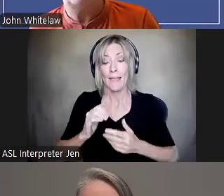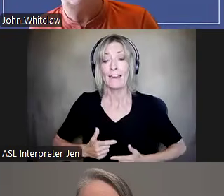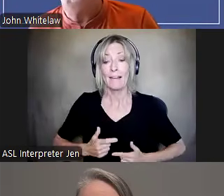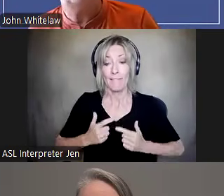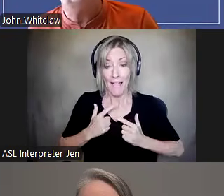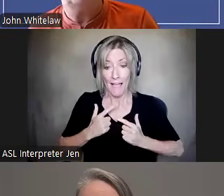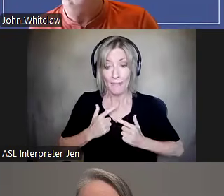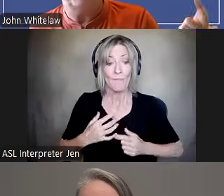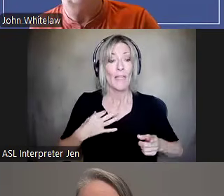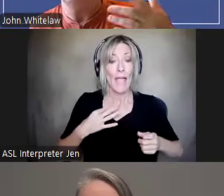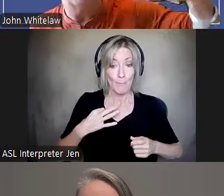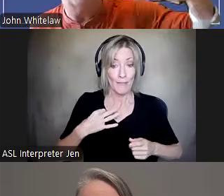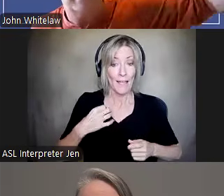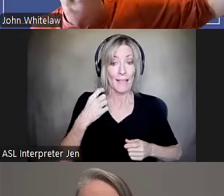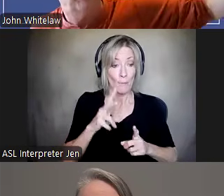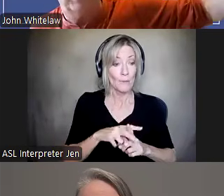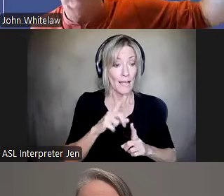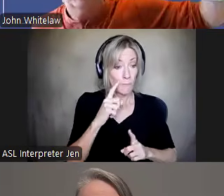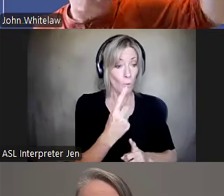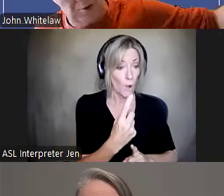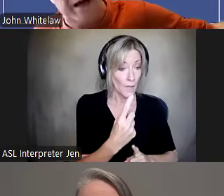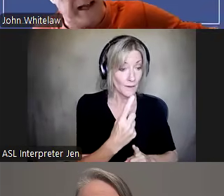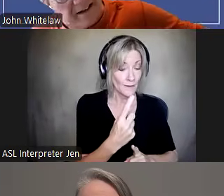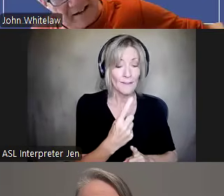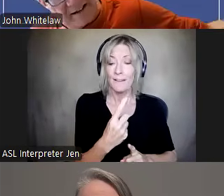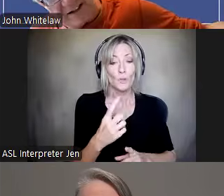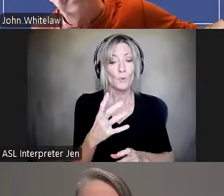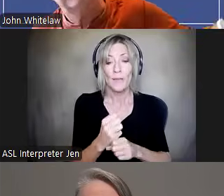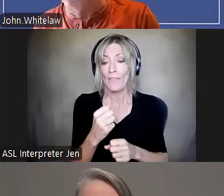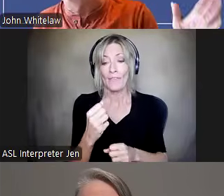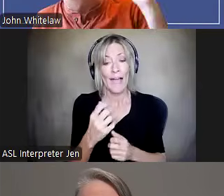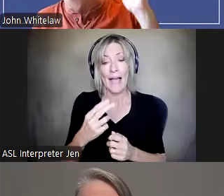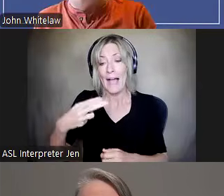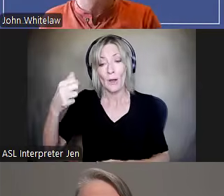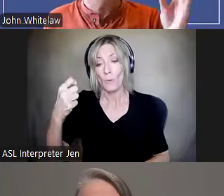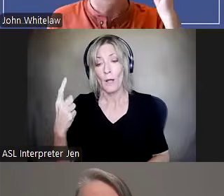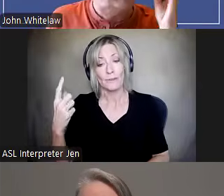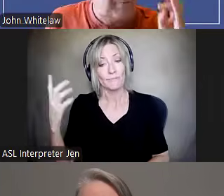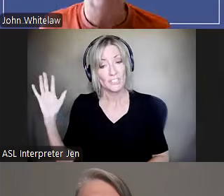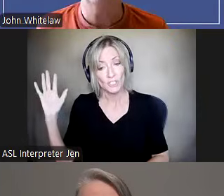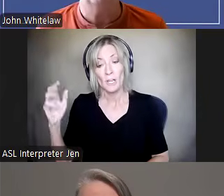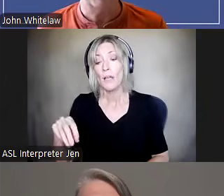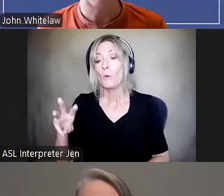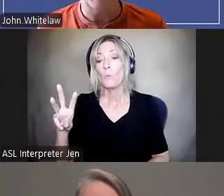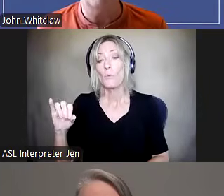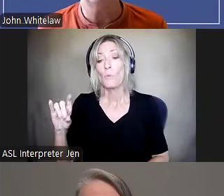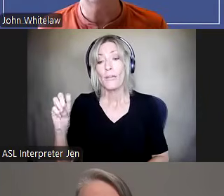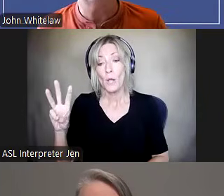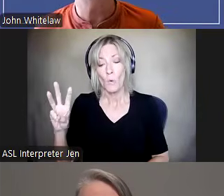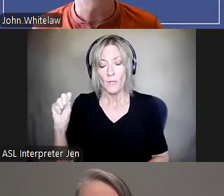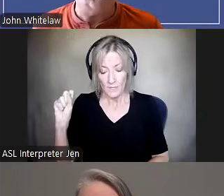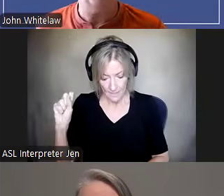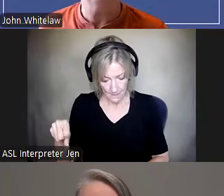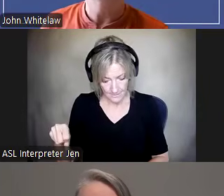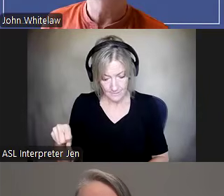deemed to be an application for the other, and you get the higher one. Too bad. On the other hand, on widows, you absolutely can play the game. You can